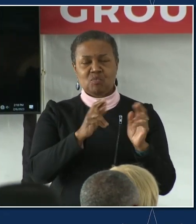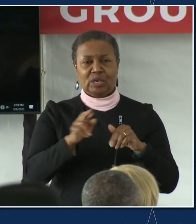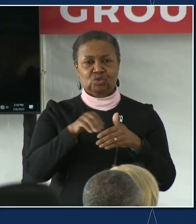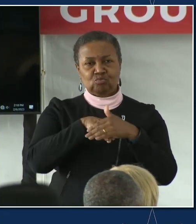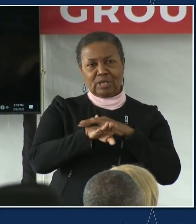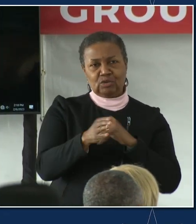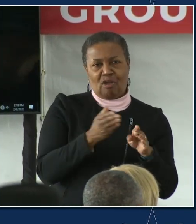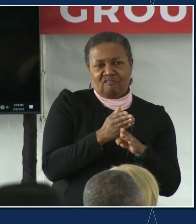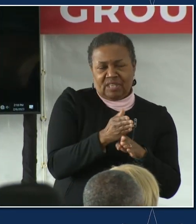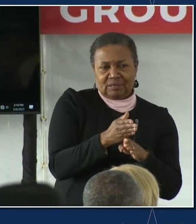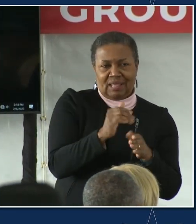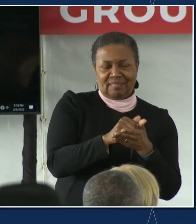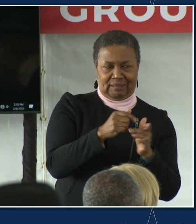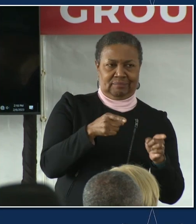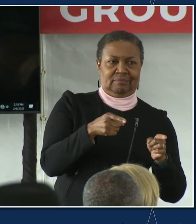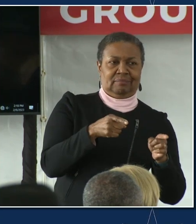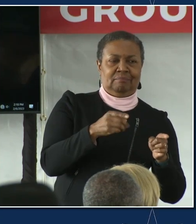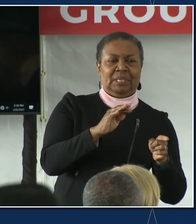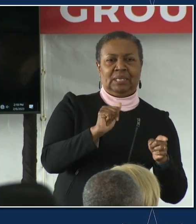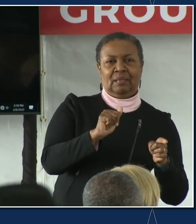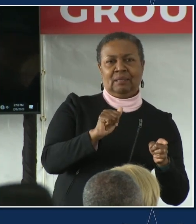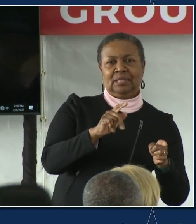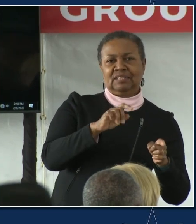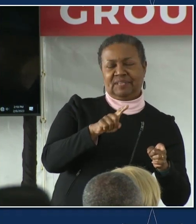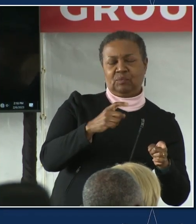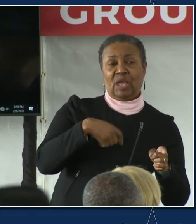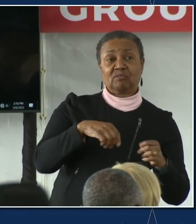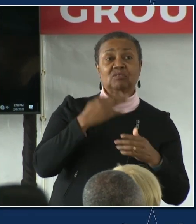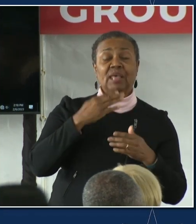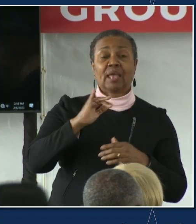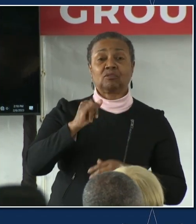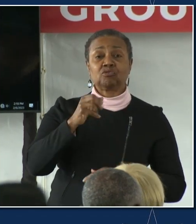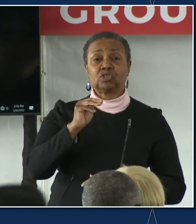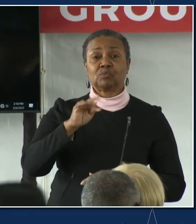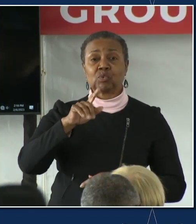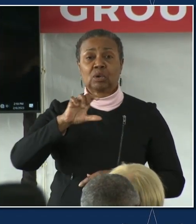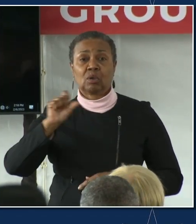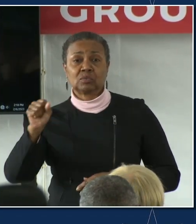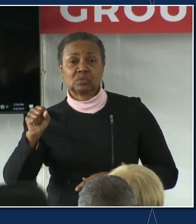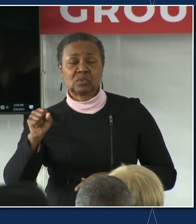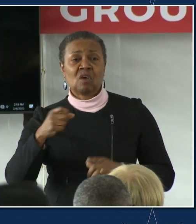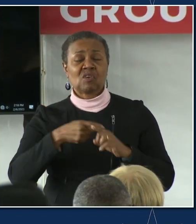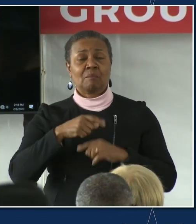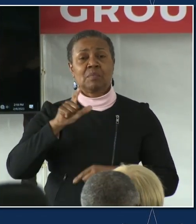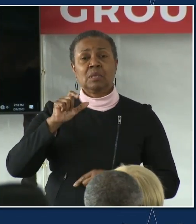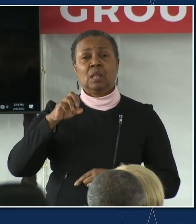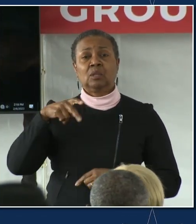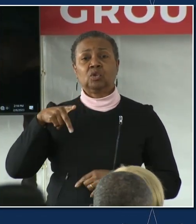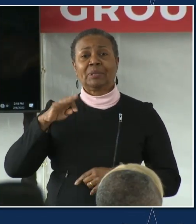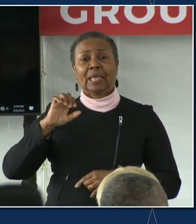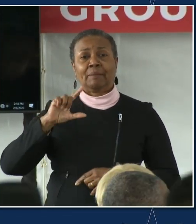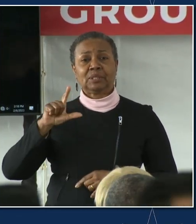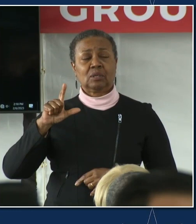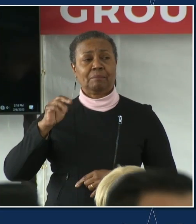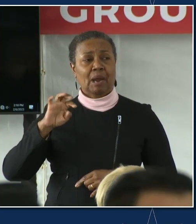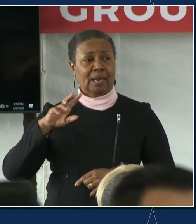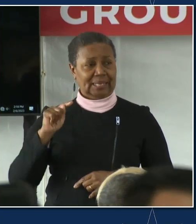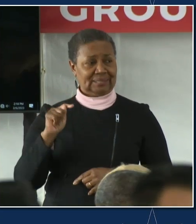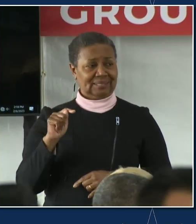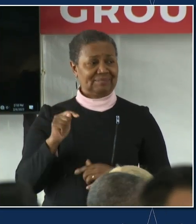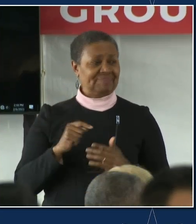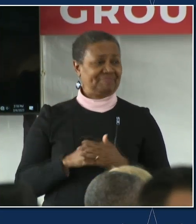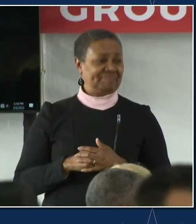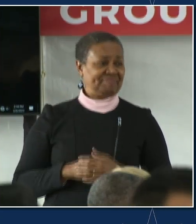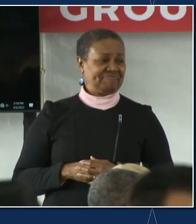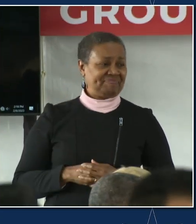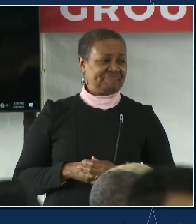career in the industry. So we've got to thank Jim Reynolds from Loop Capital Markets at CEO.